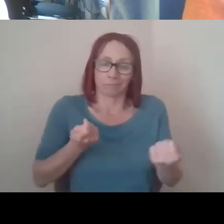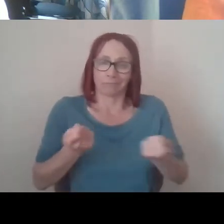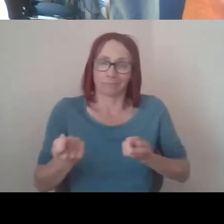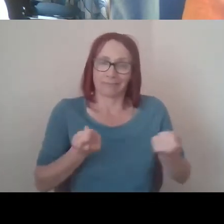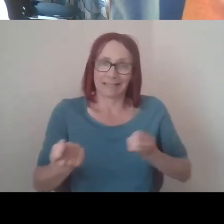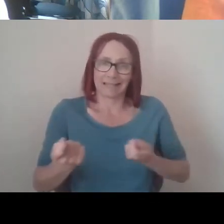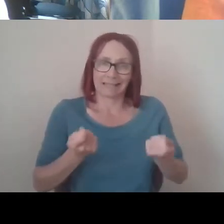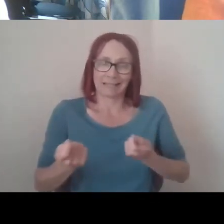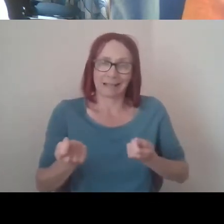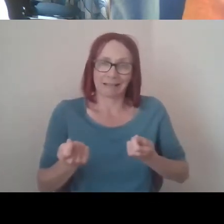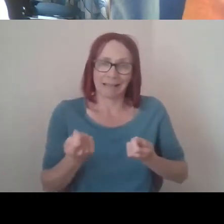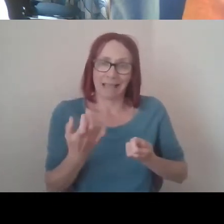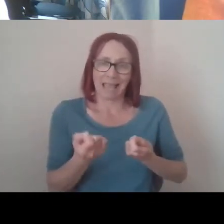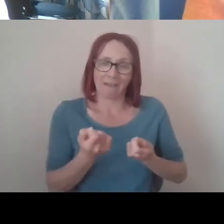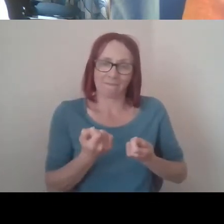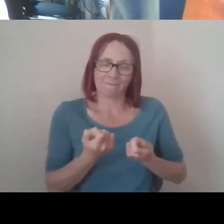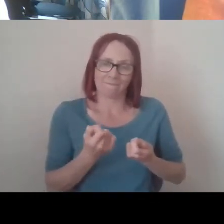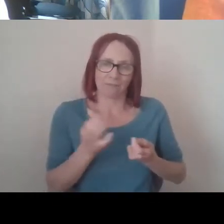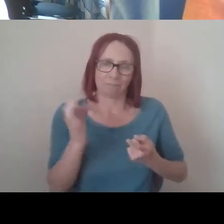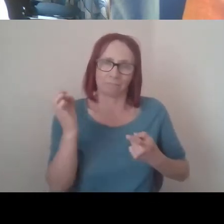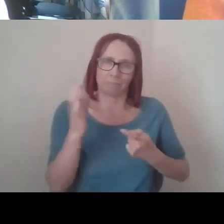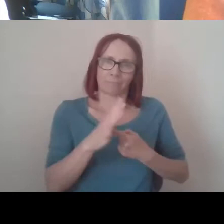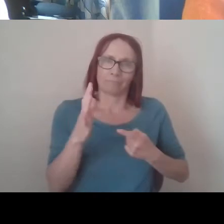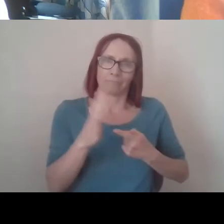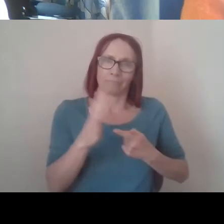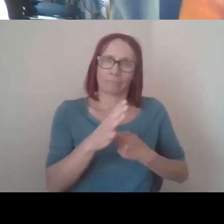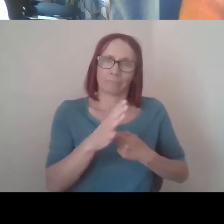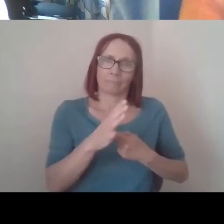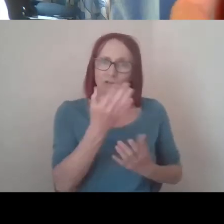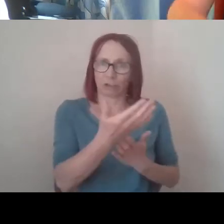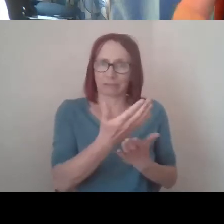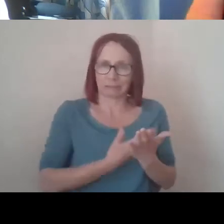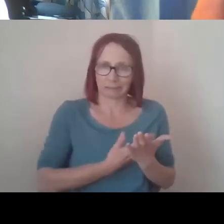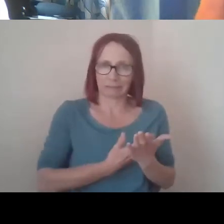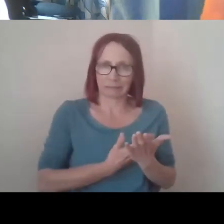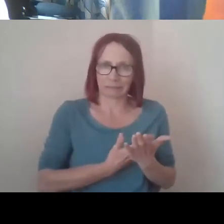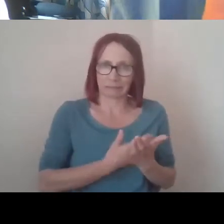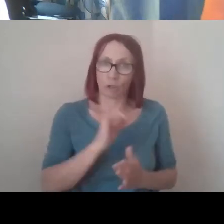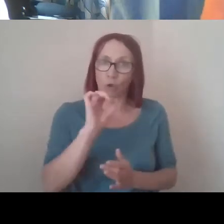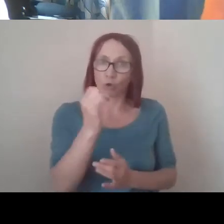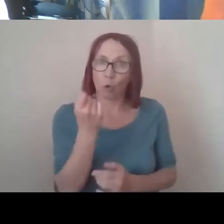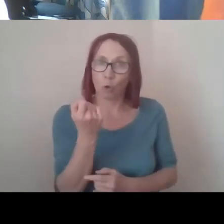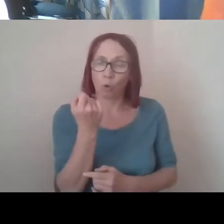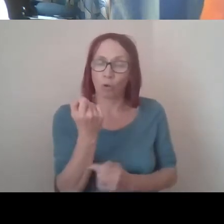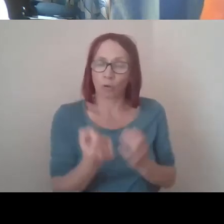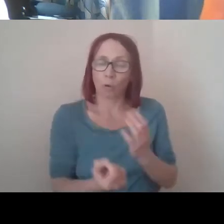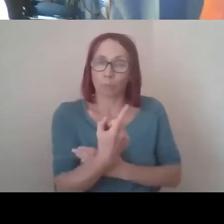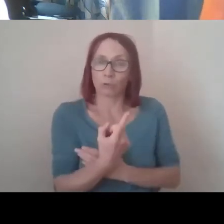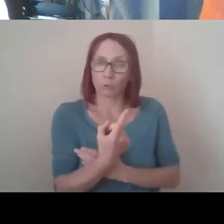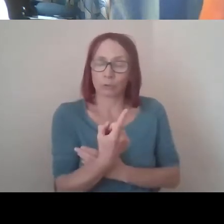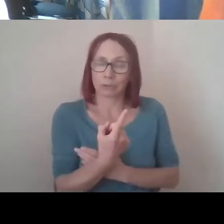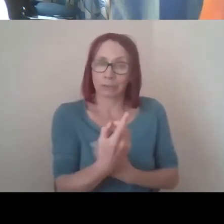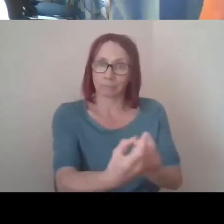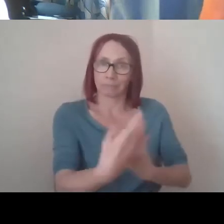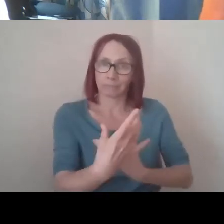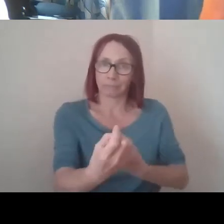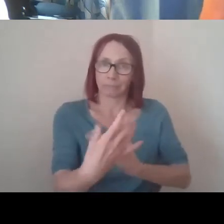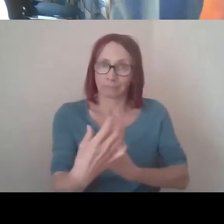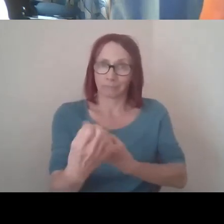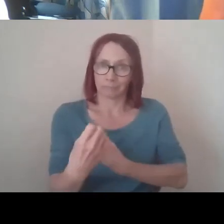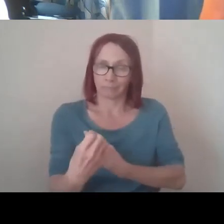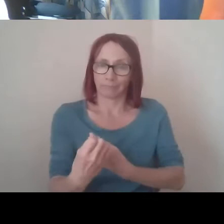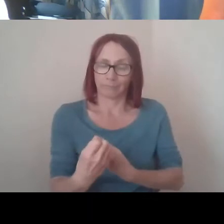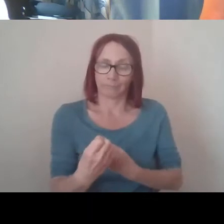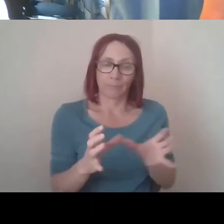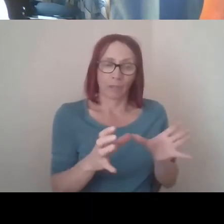questions that we want to cover with you today, but it is your opportunity to have a say and to give us your feedback. We have 30 minutes